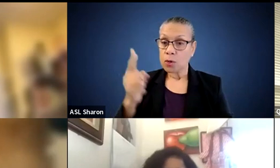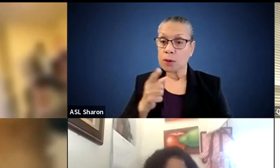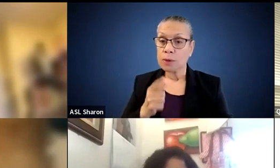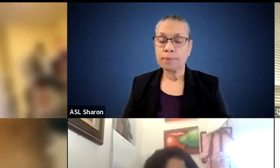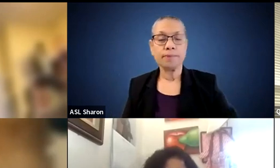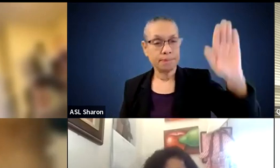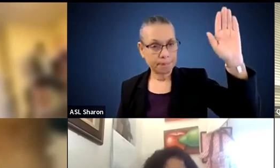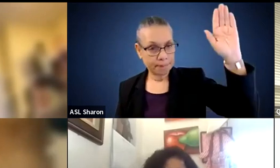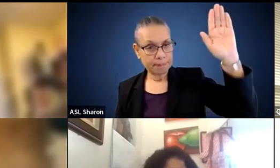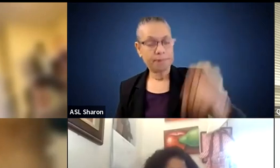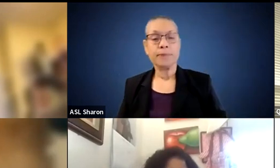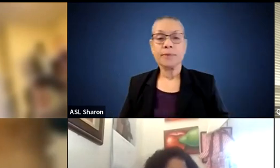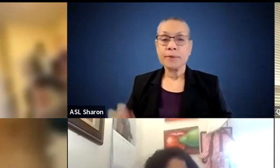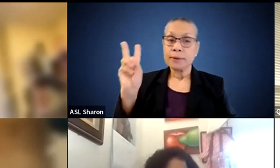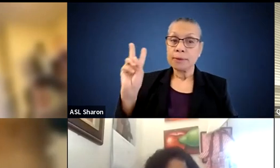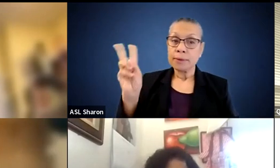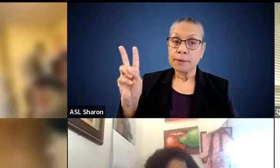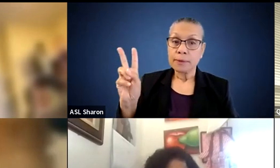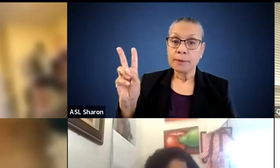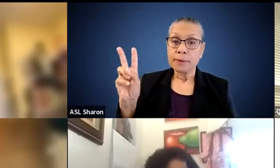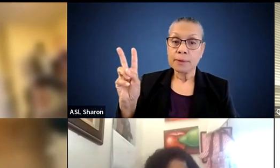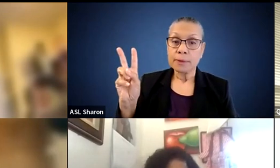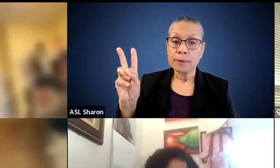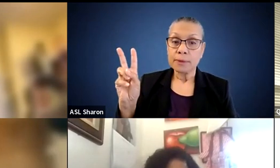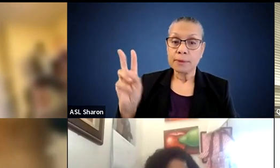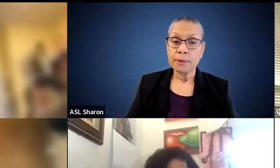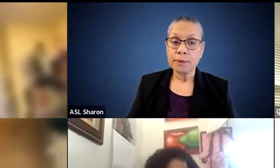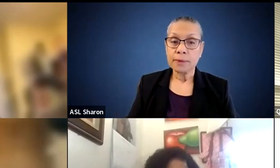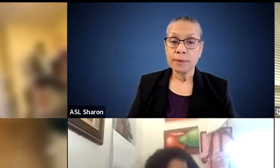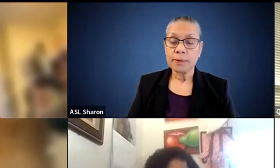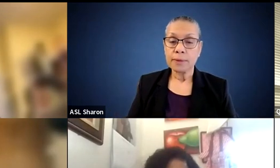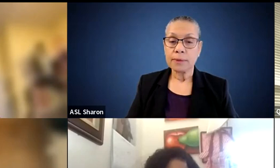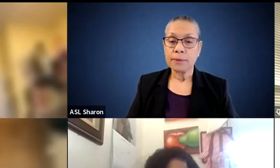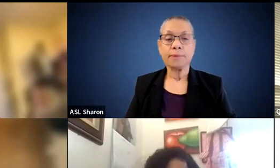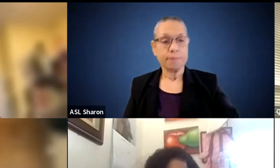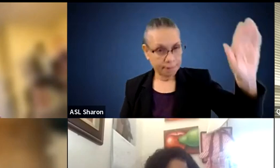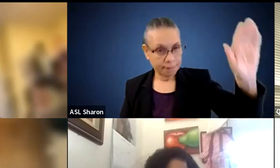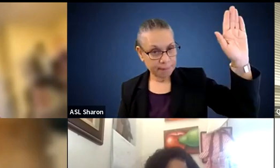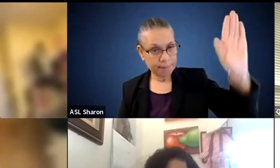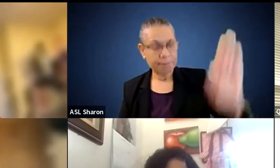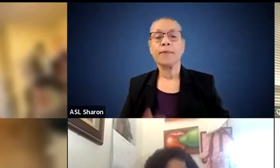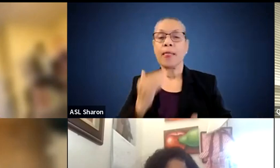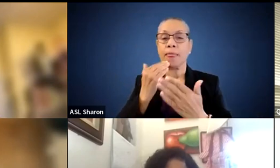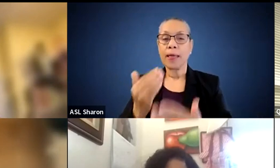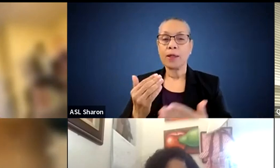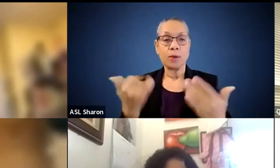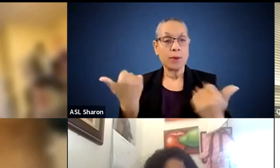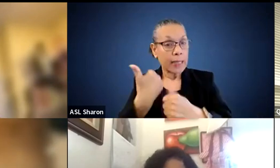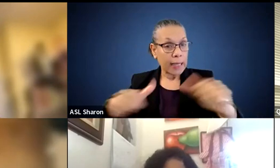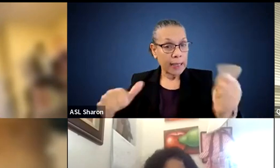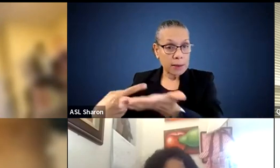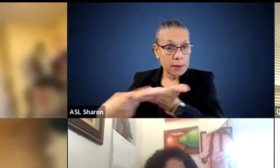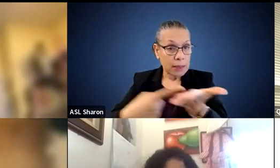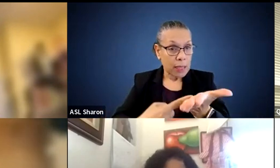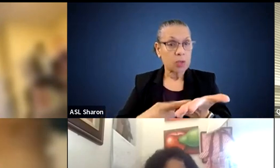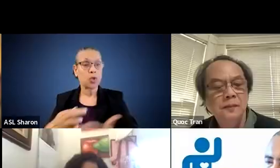still moved thank you is there a second second thank you is there any discussion